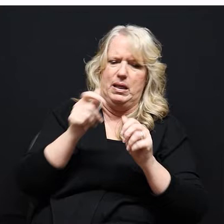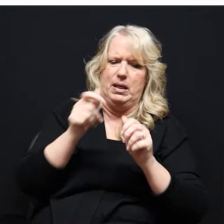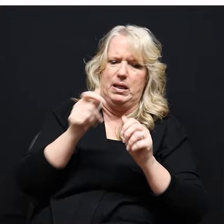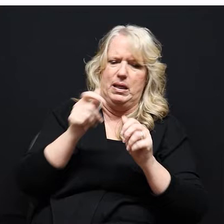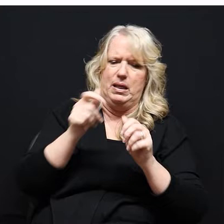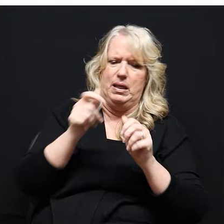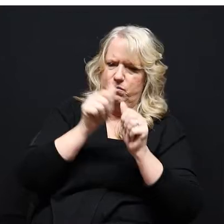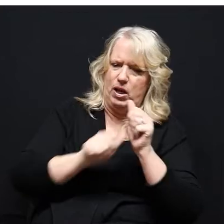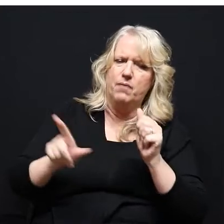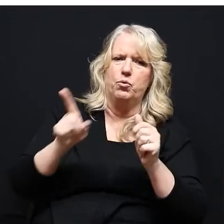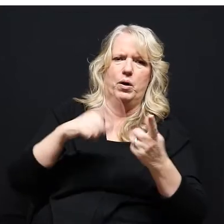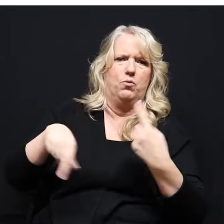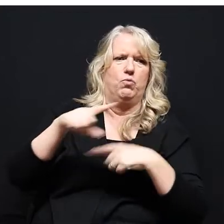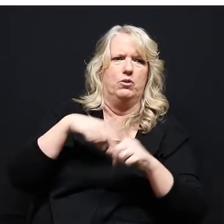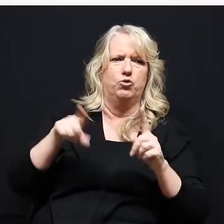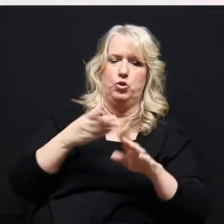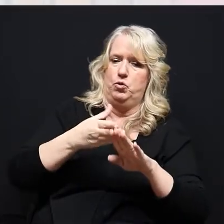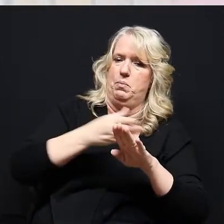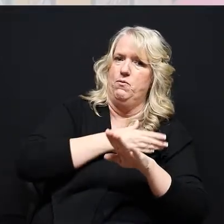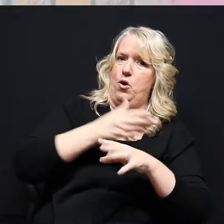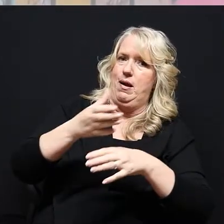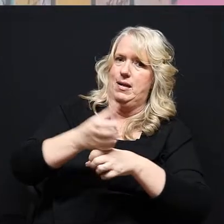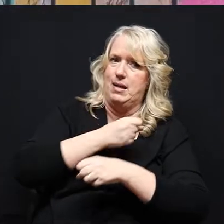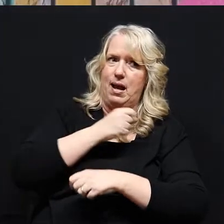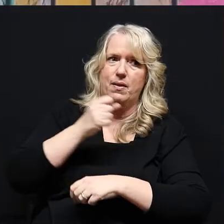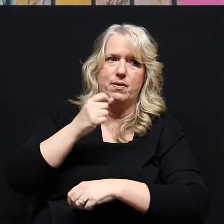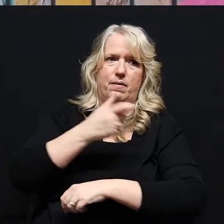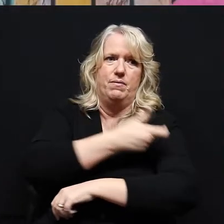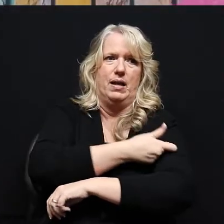feed goes away. Before I got the vaccine,